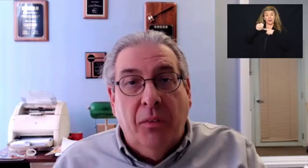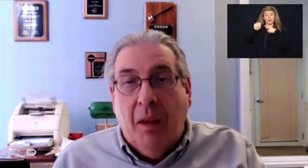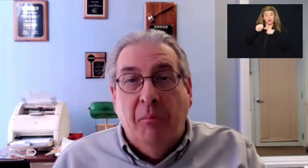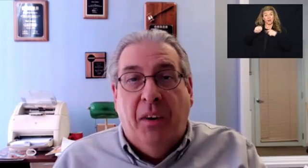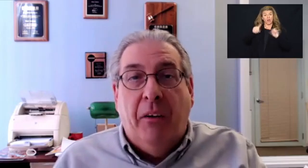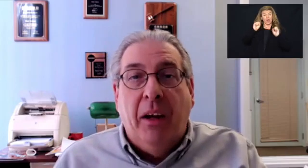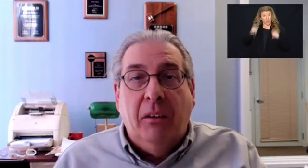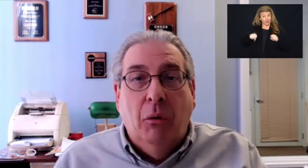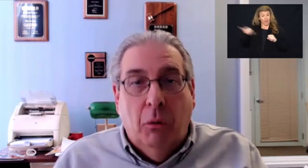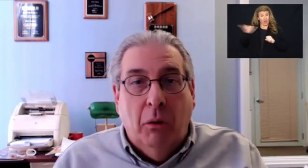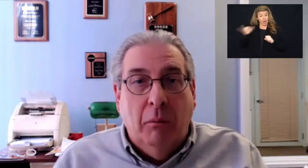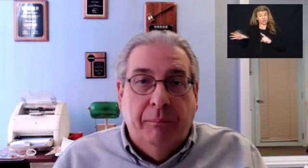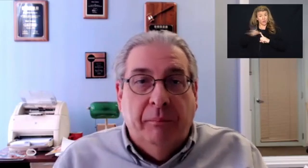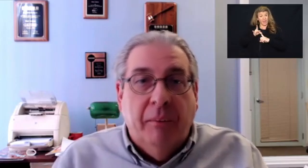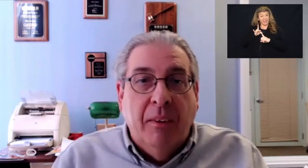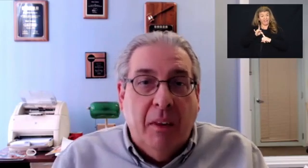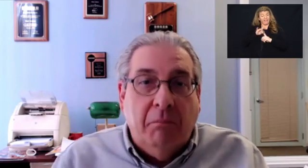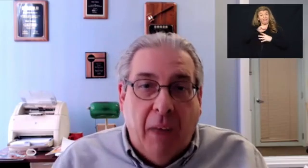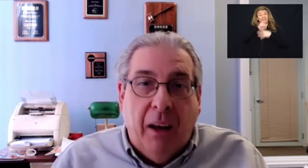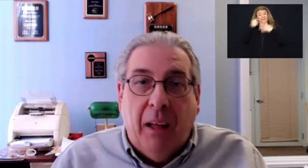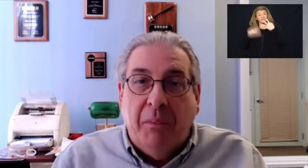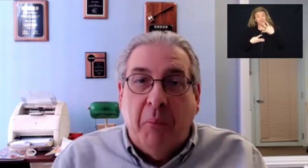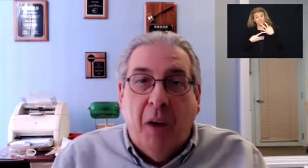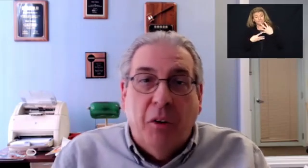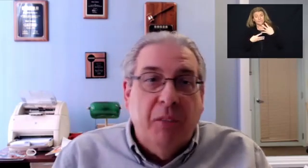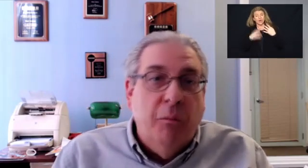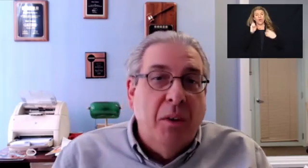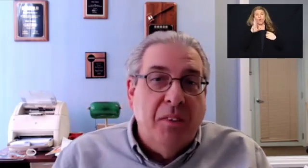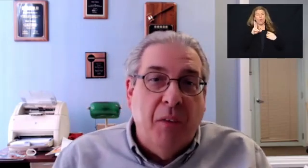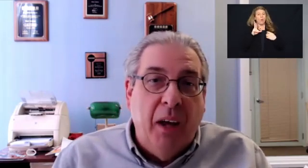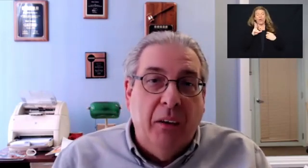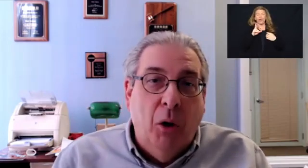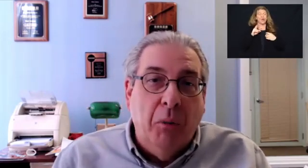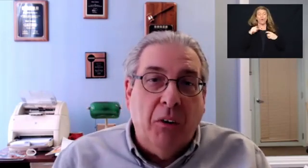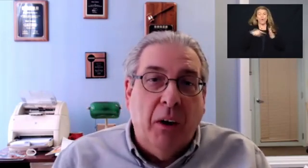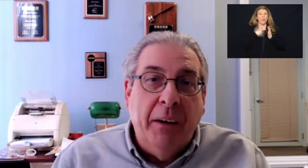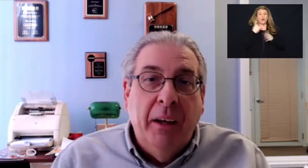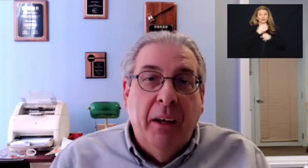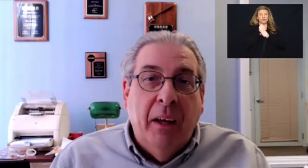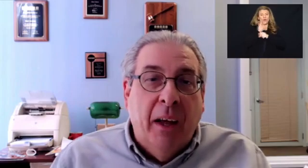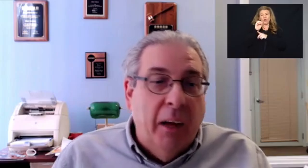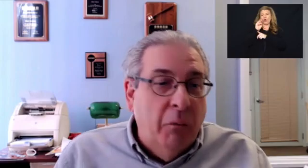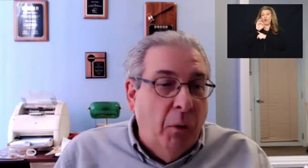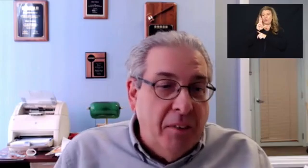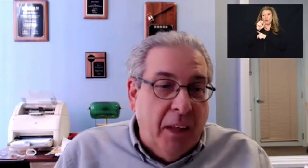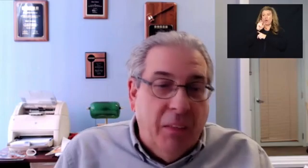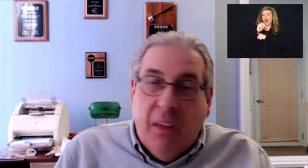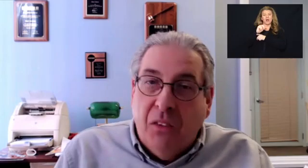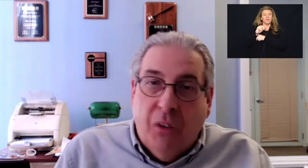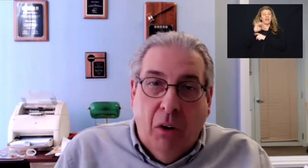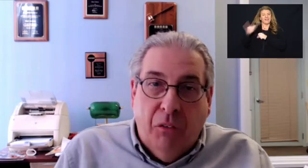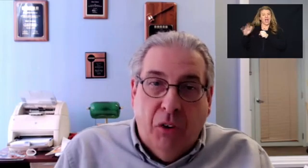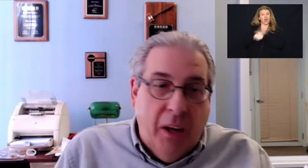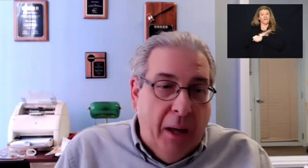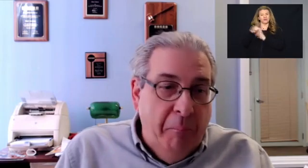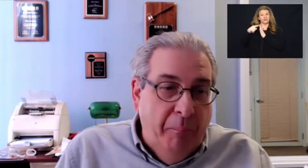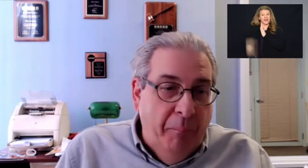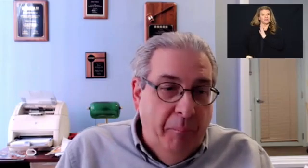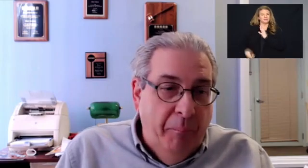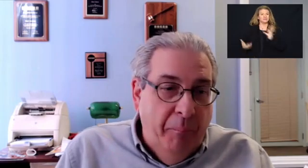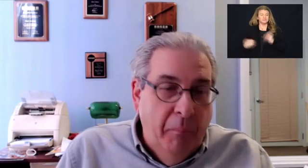this subvariant, or is it kind of got them covered once they've had Omicron? And once again, thanks for all of your